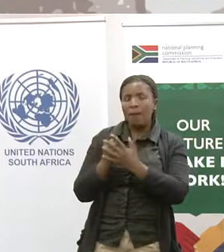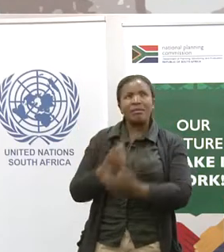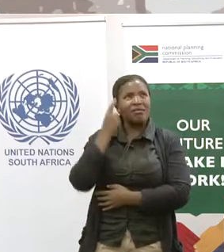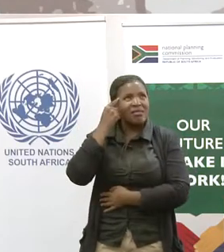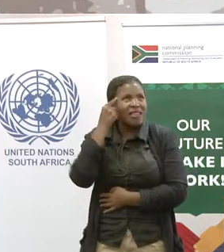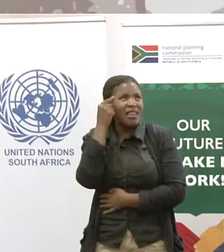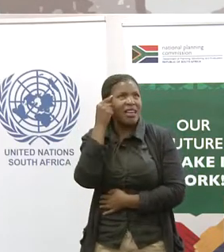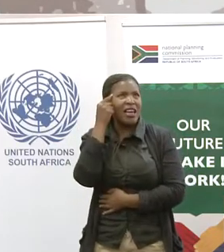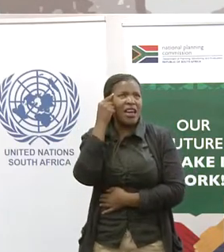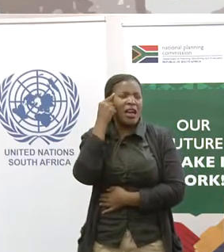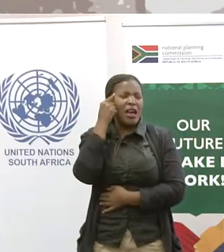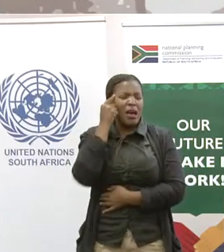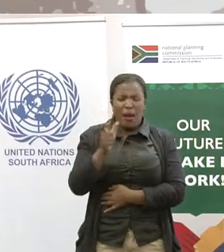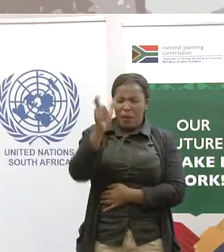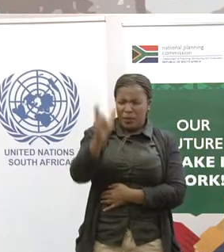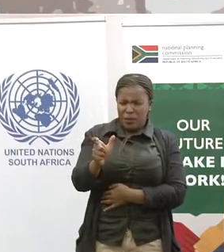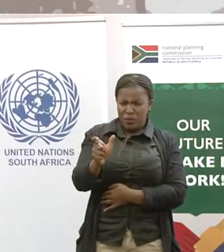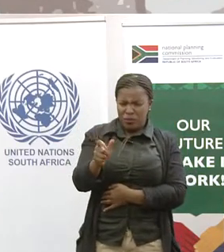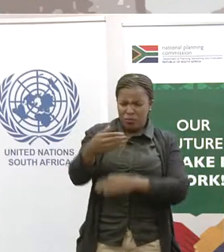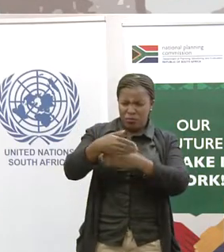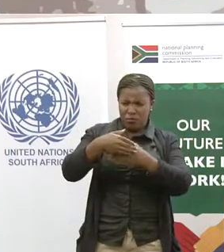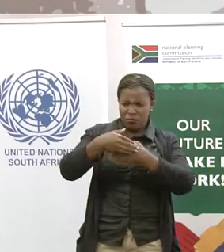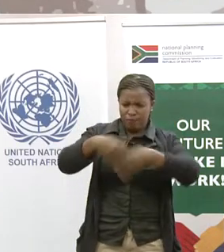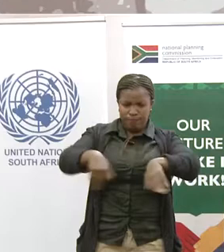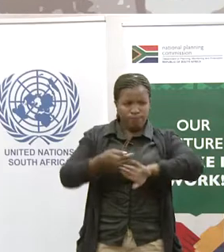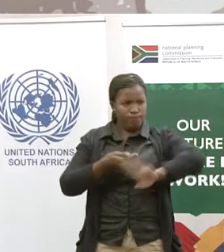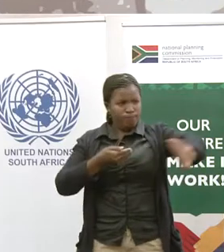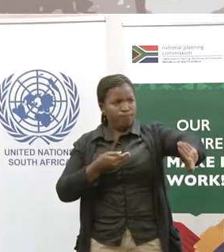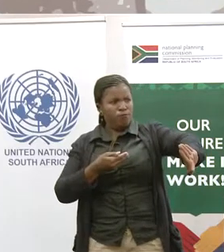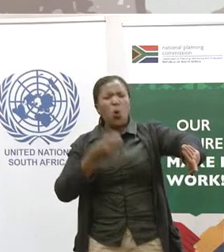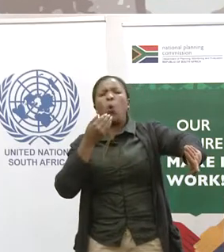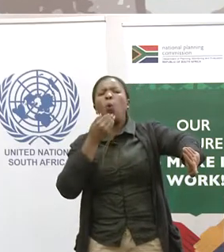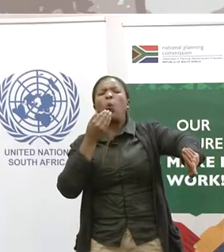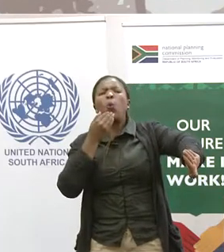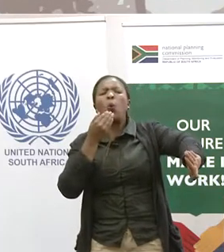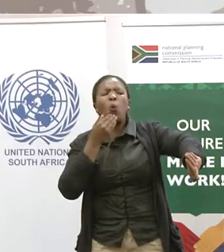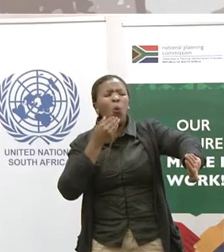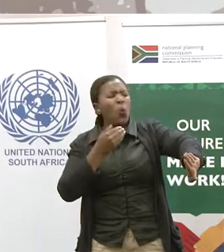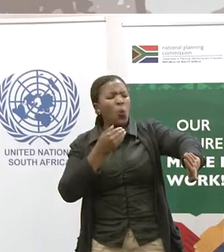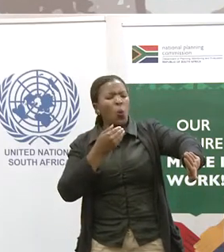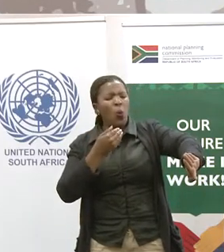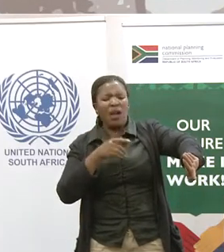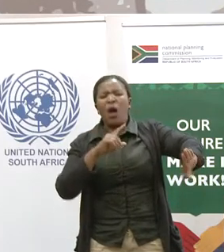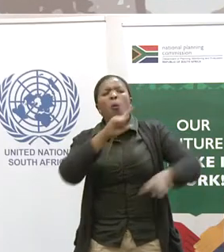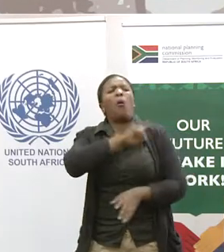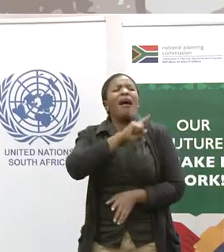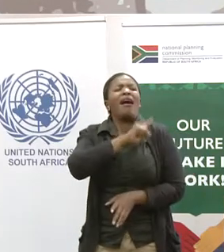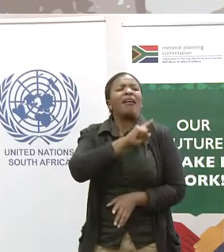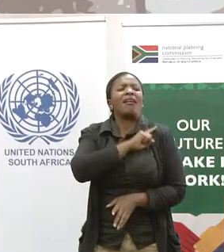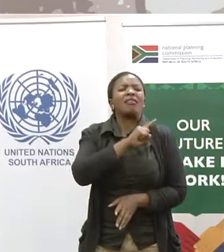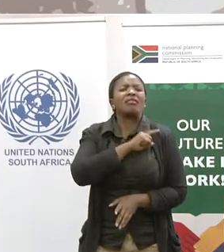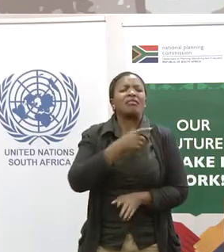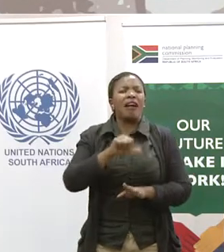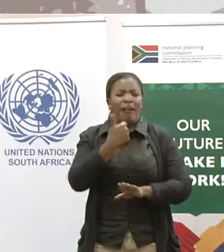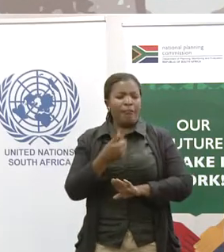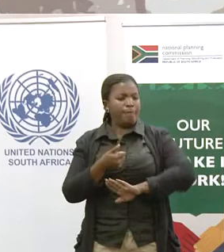why? Because today we're talking inclusive development. So we need to be able to find the answer that